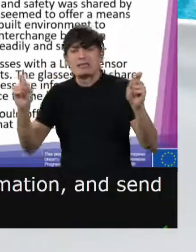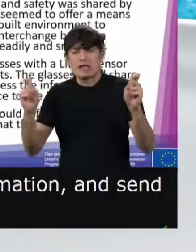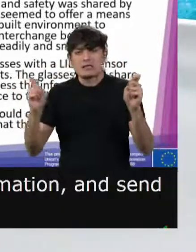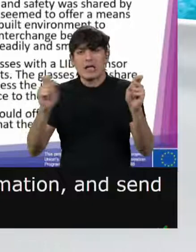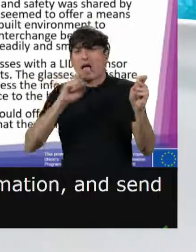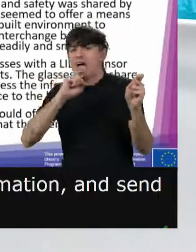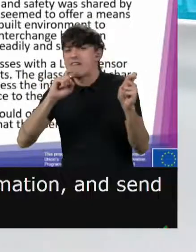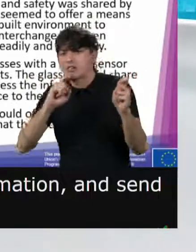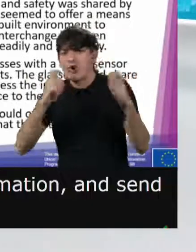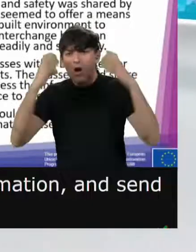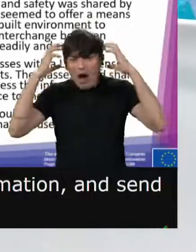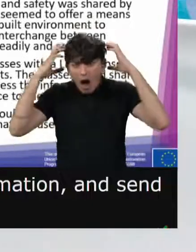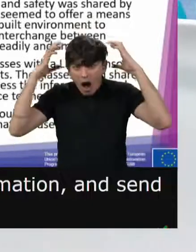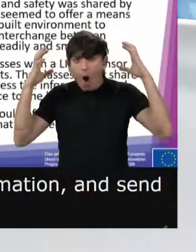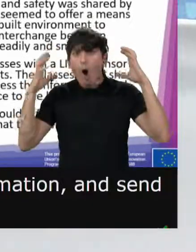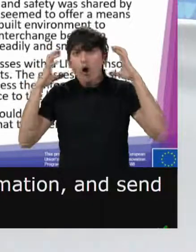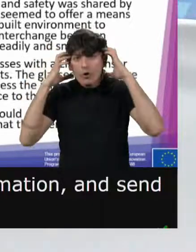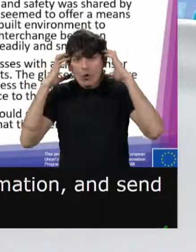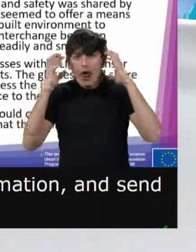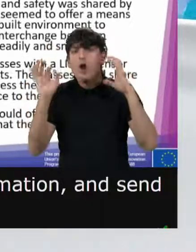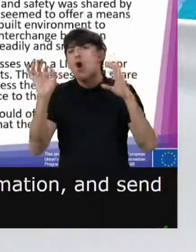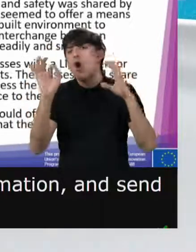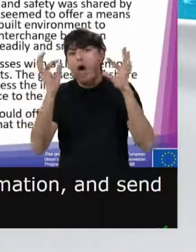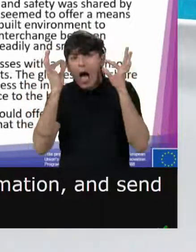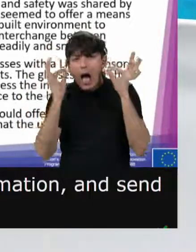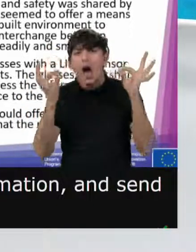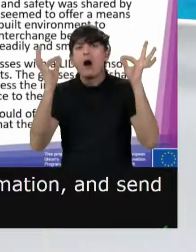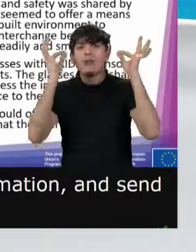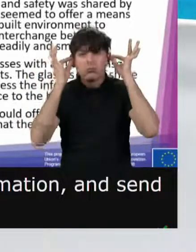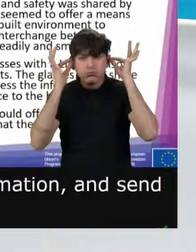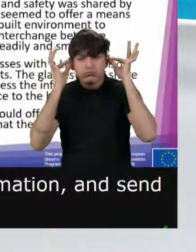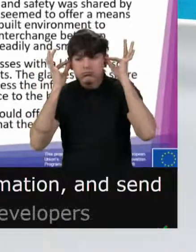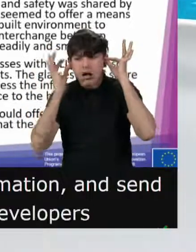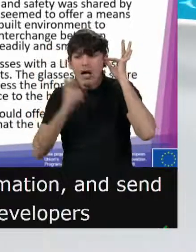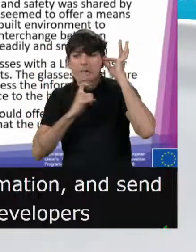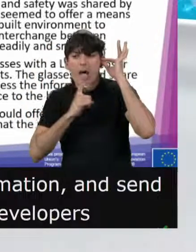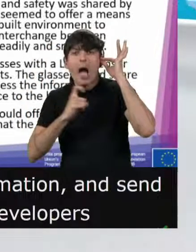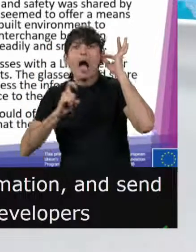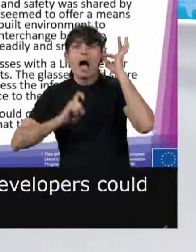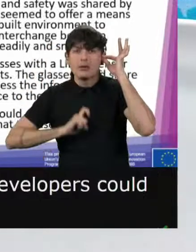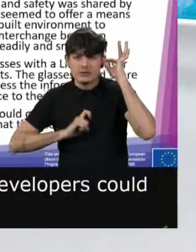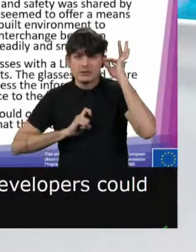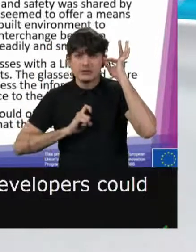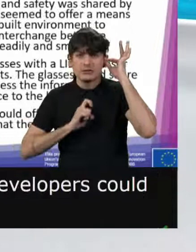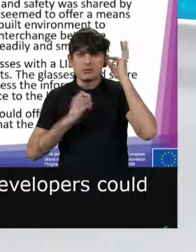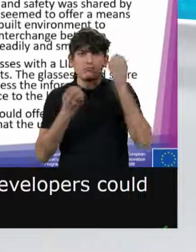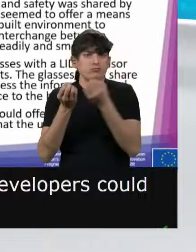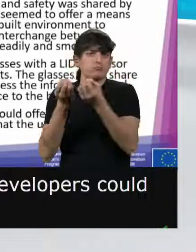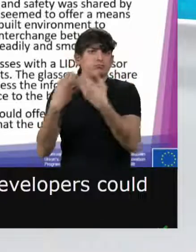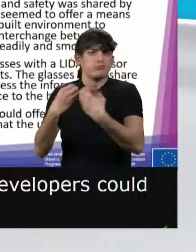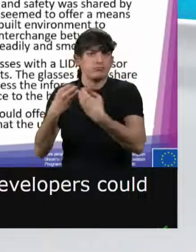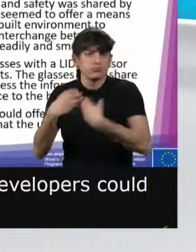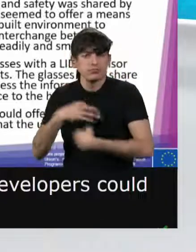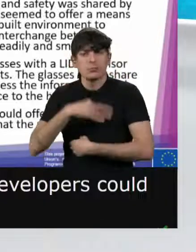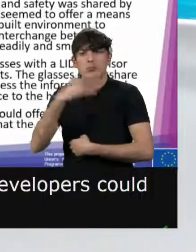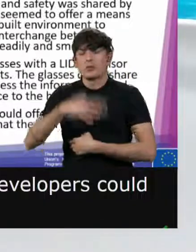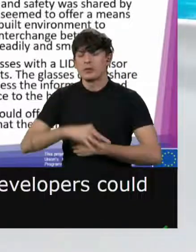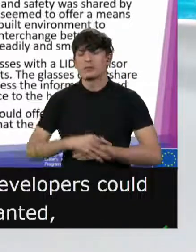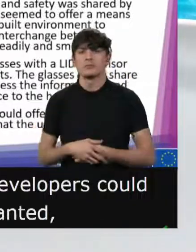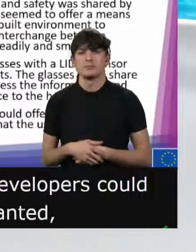Third-party developers could offer extra information based on what the user wanted, needed. There